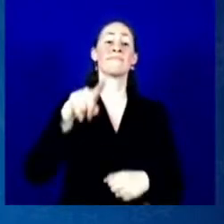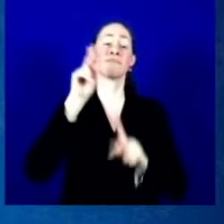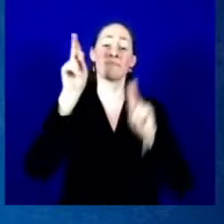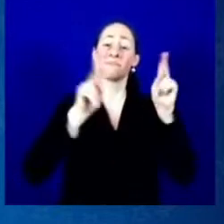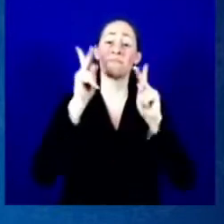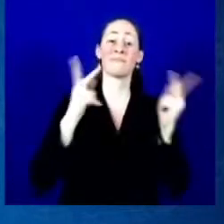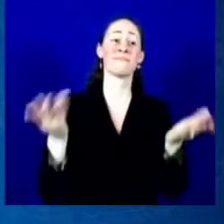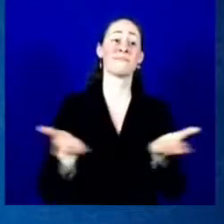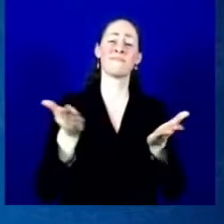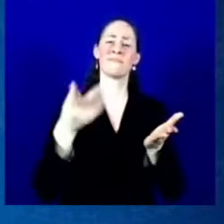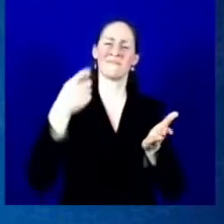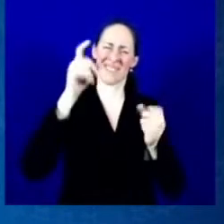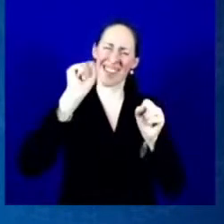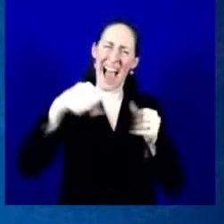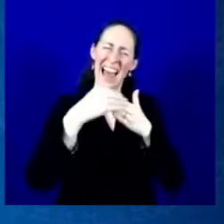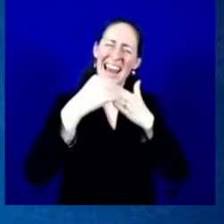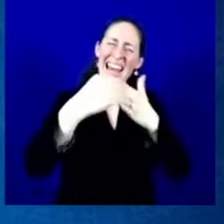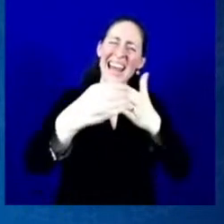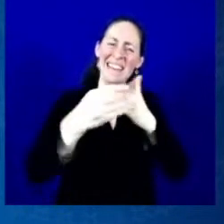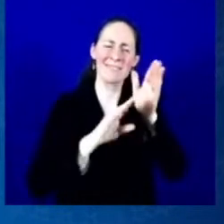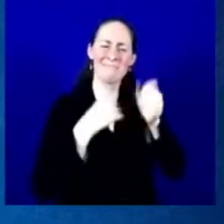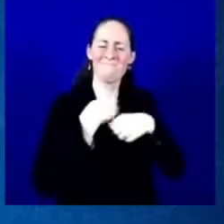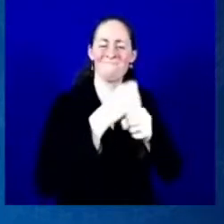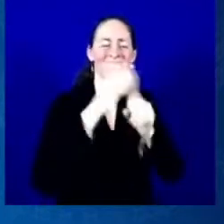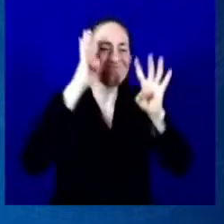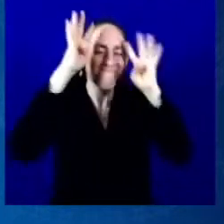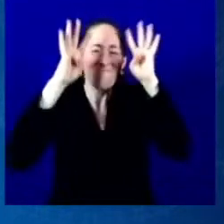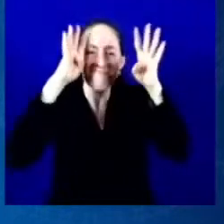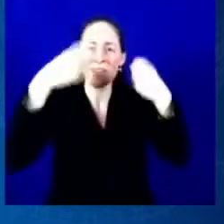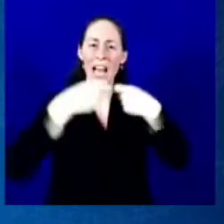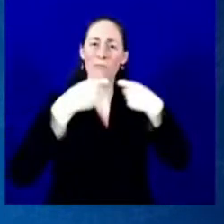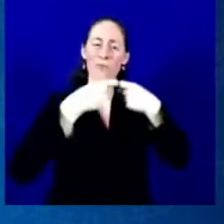mean, there is no reason. We have the capacity.